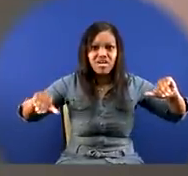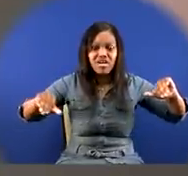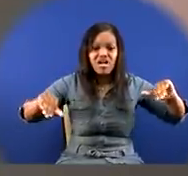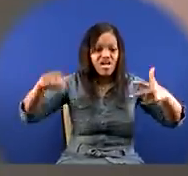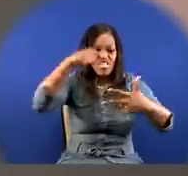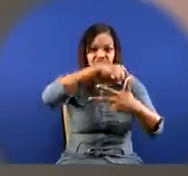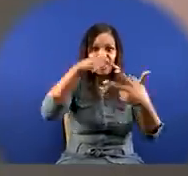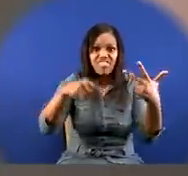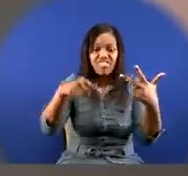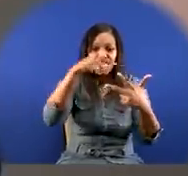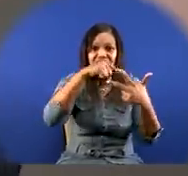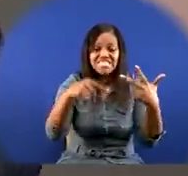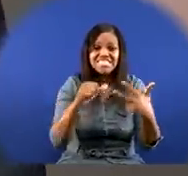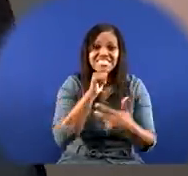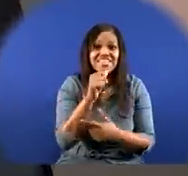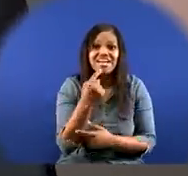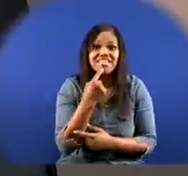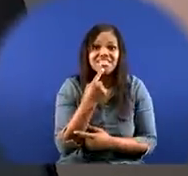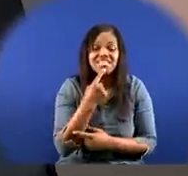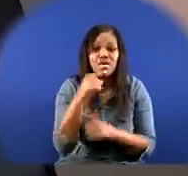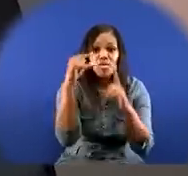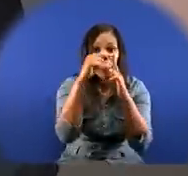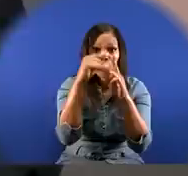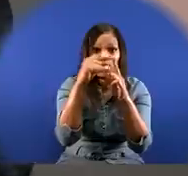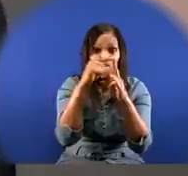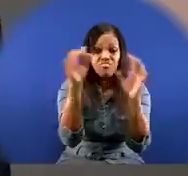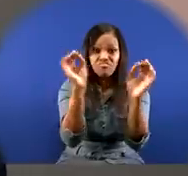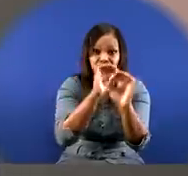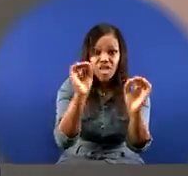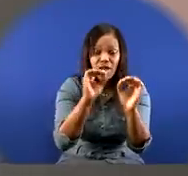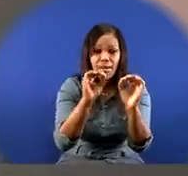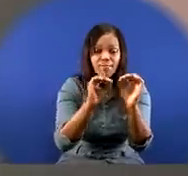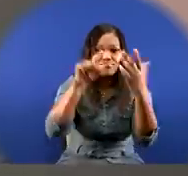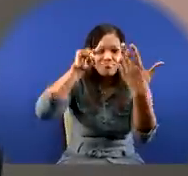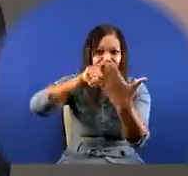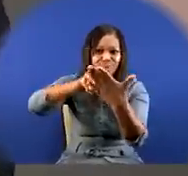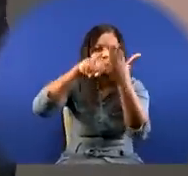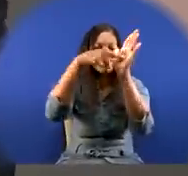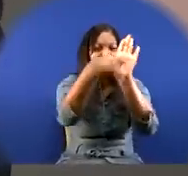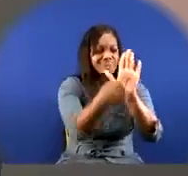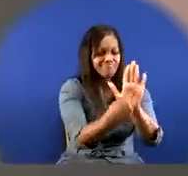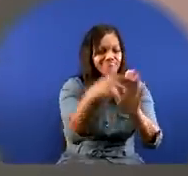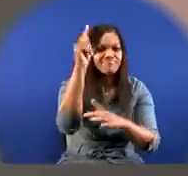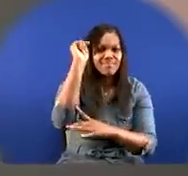they said no words, they spoke their testimony.